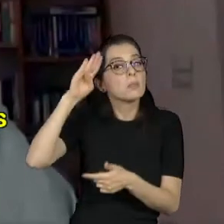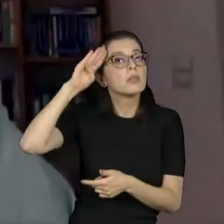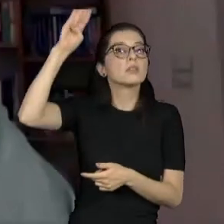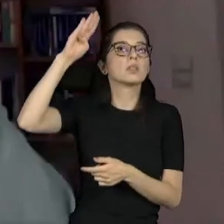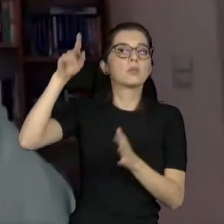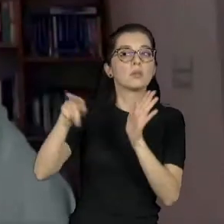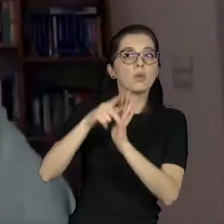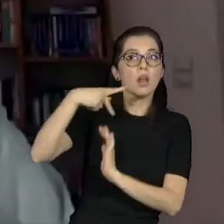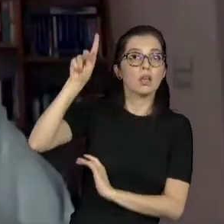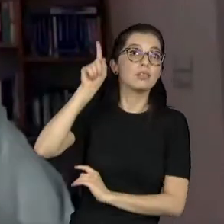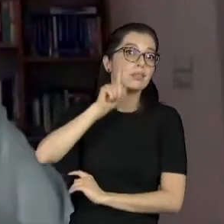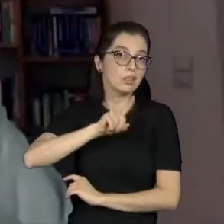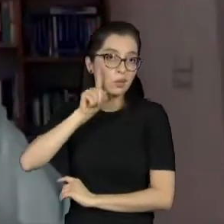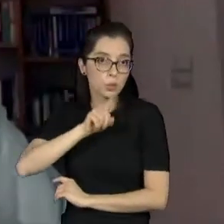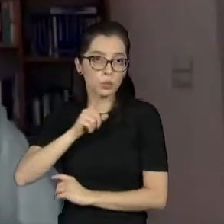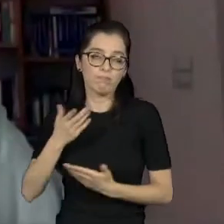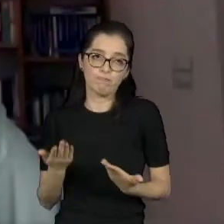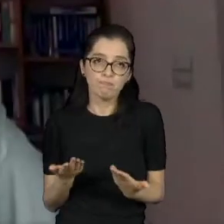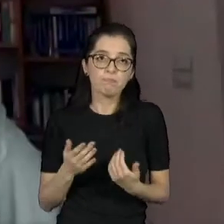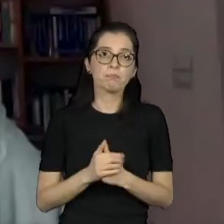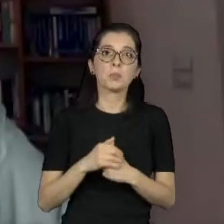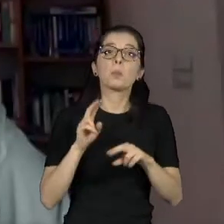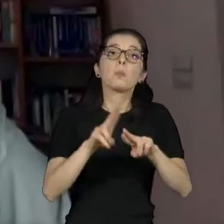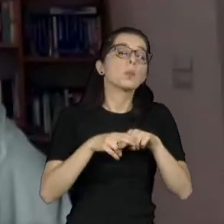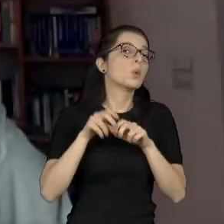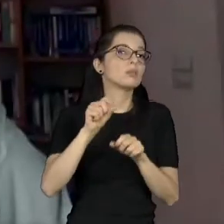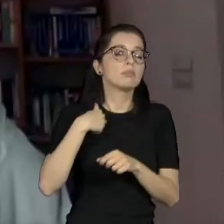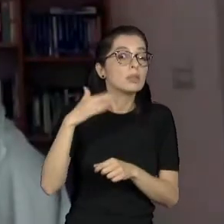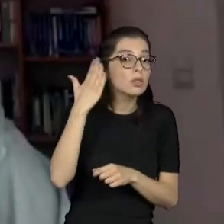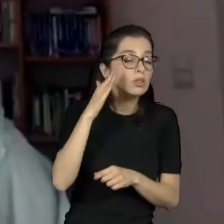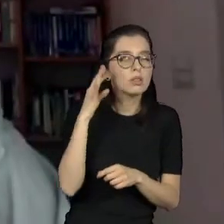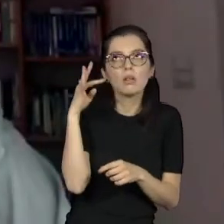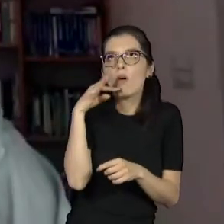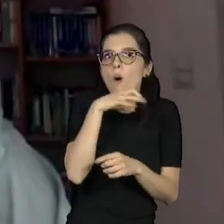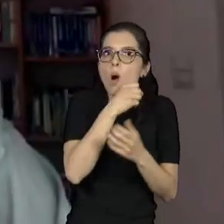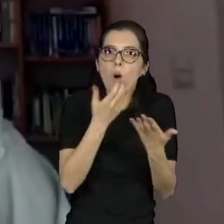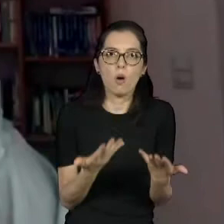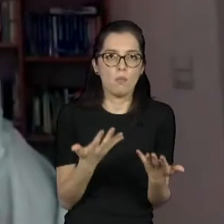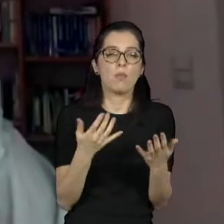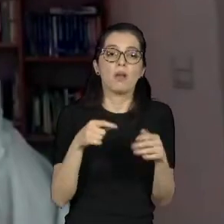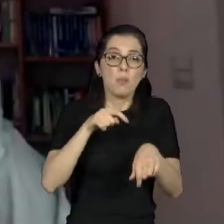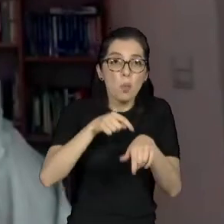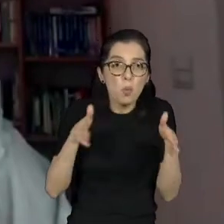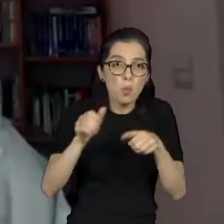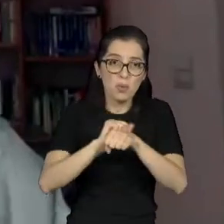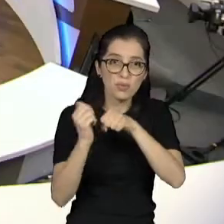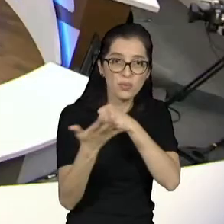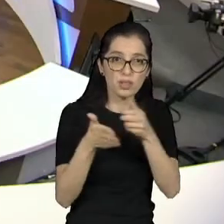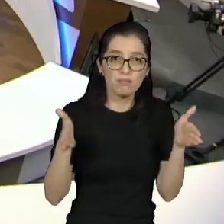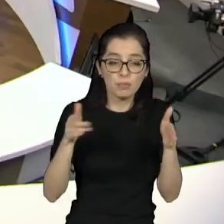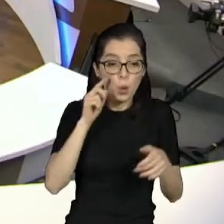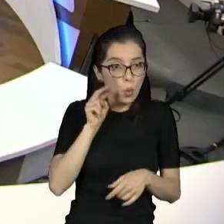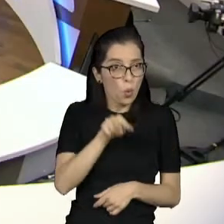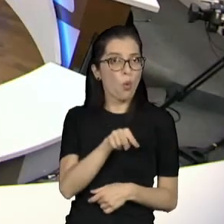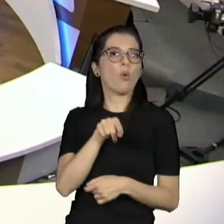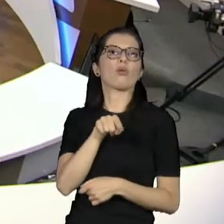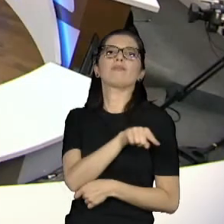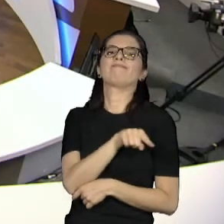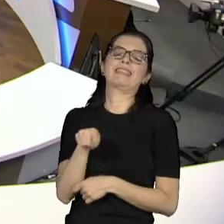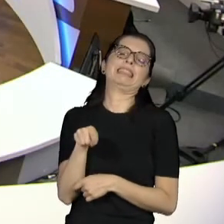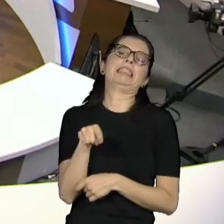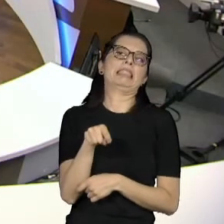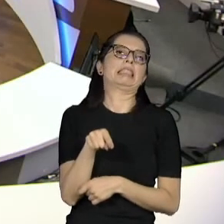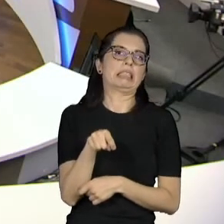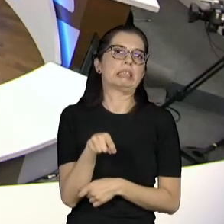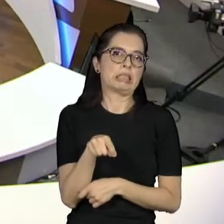States. And then I would say, because of the understanding, obviously, that in a pandemic,